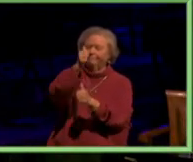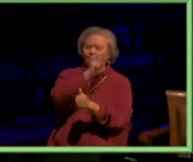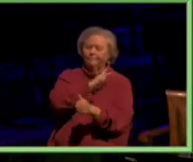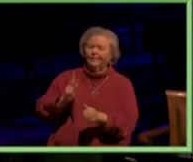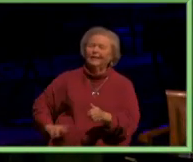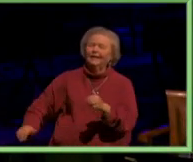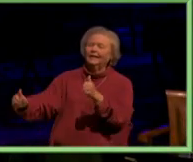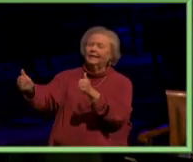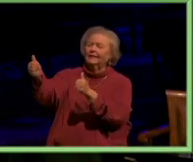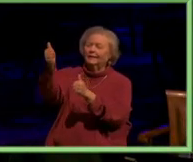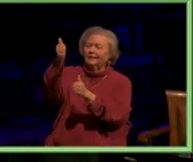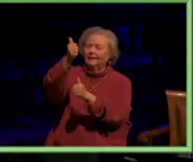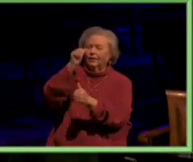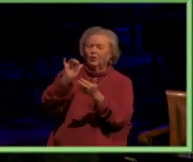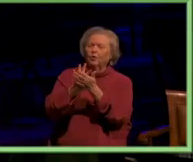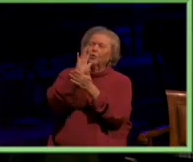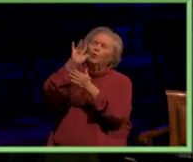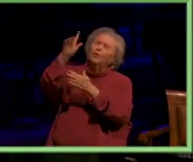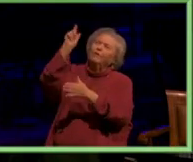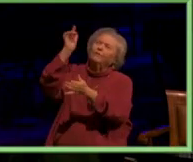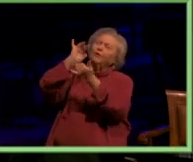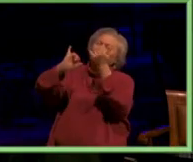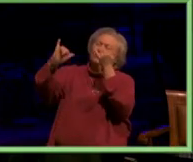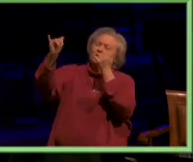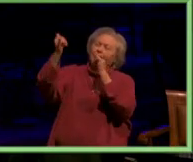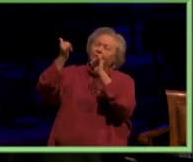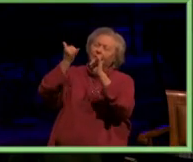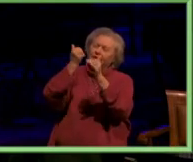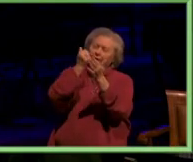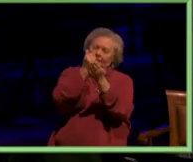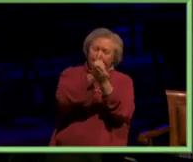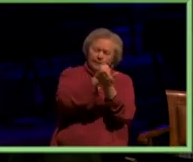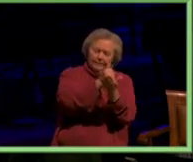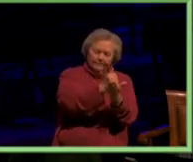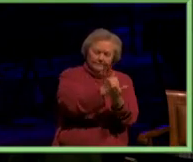to whom be glory forever and ever. Amen.